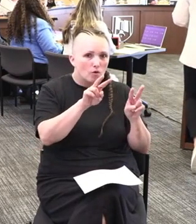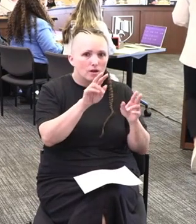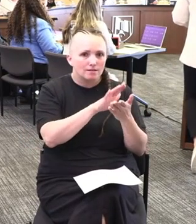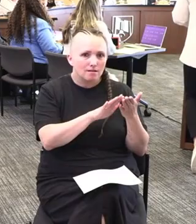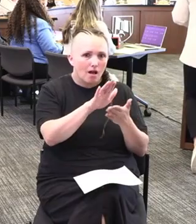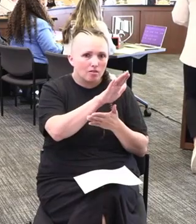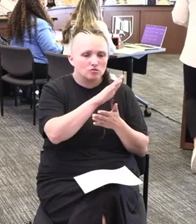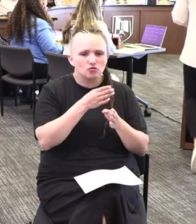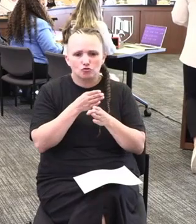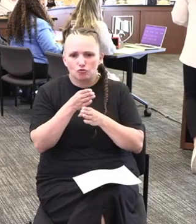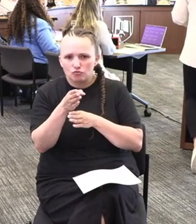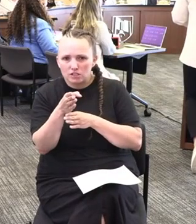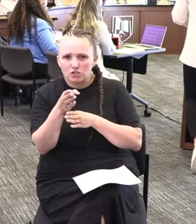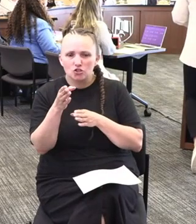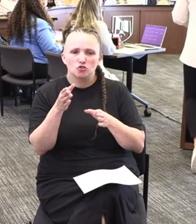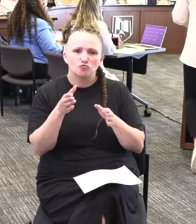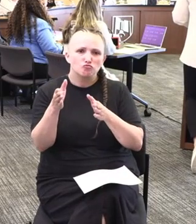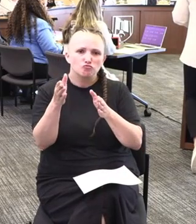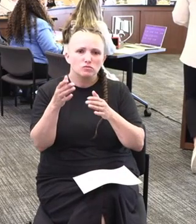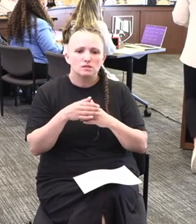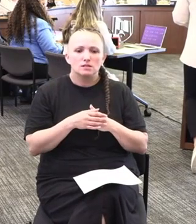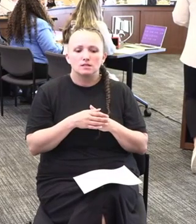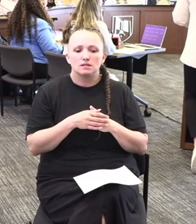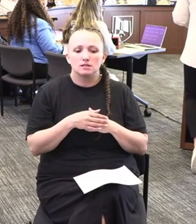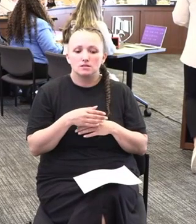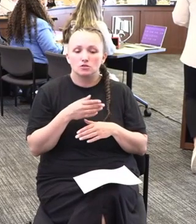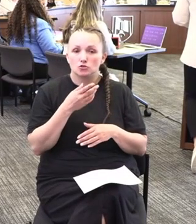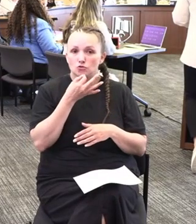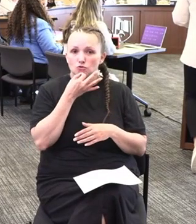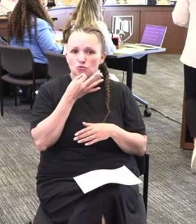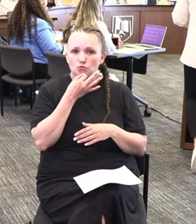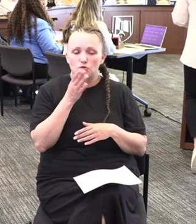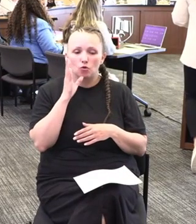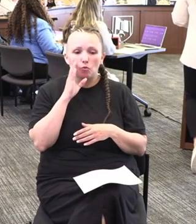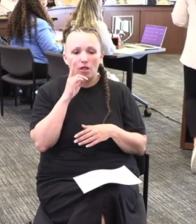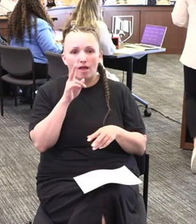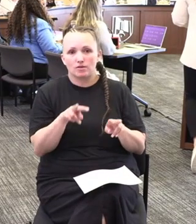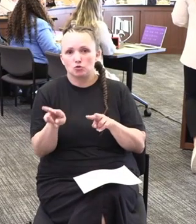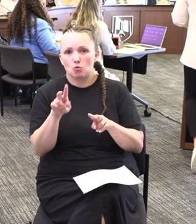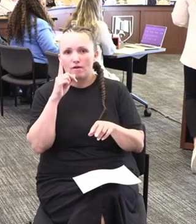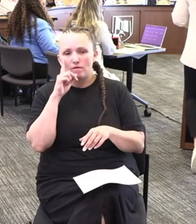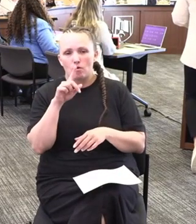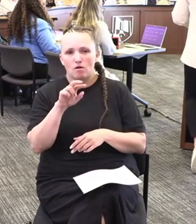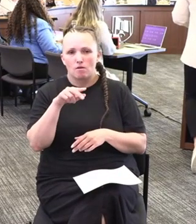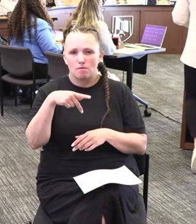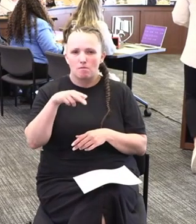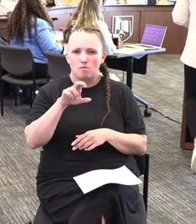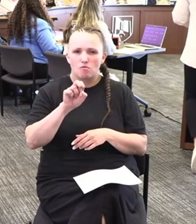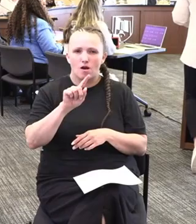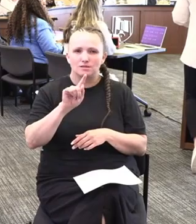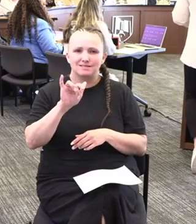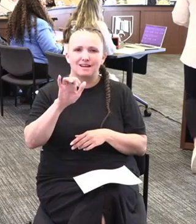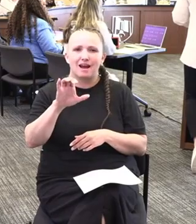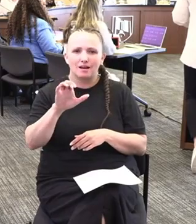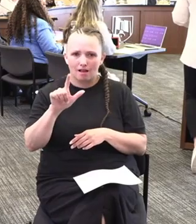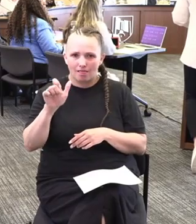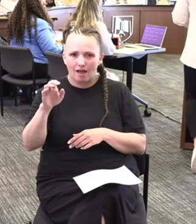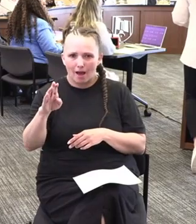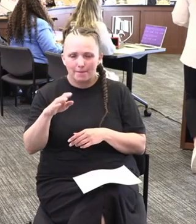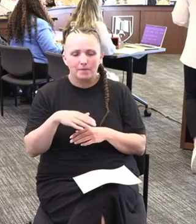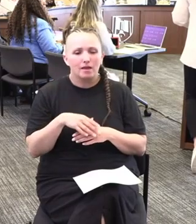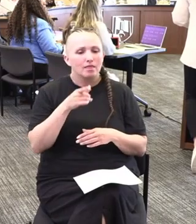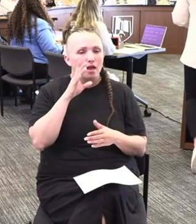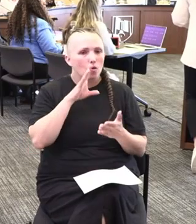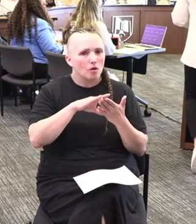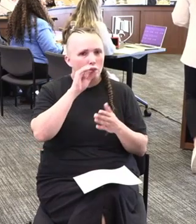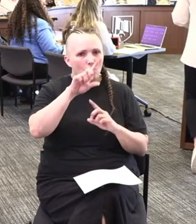pathways. In the weeks ahead, they will get a special tour of the prosthetics lab, which we're really excited about, and they get to learn more about